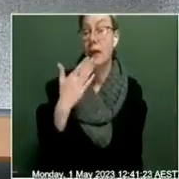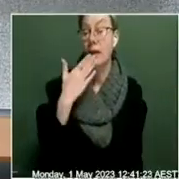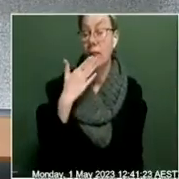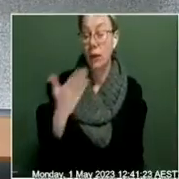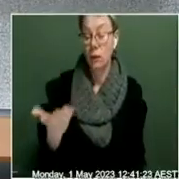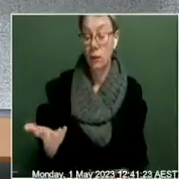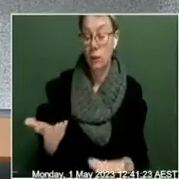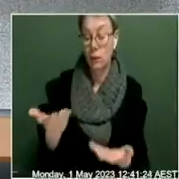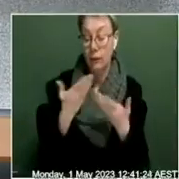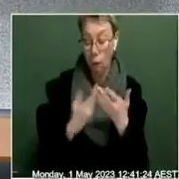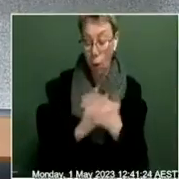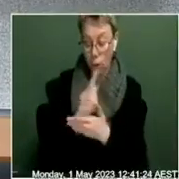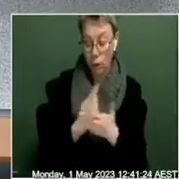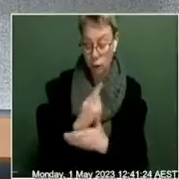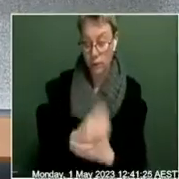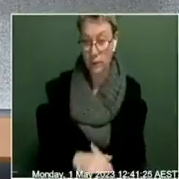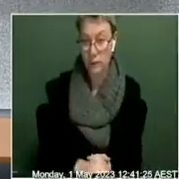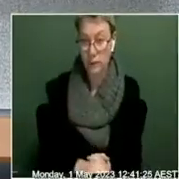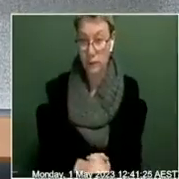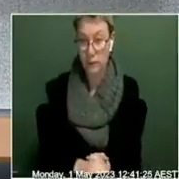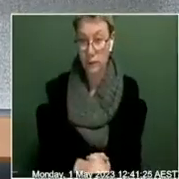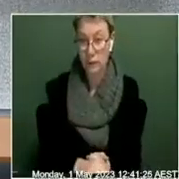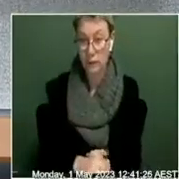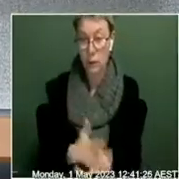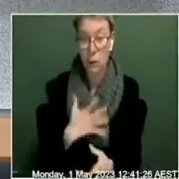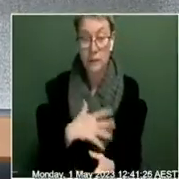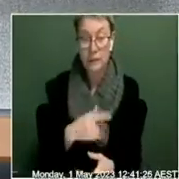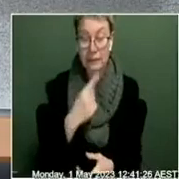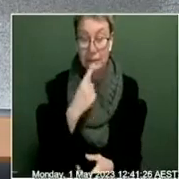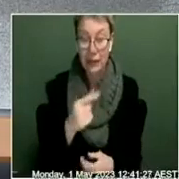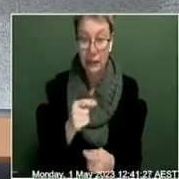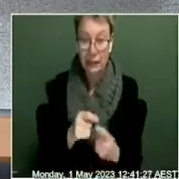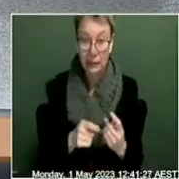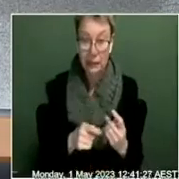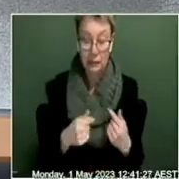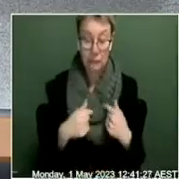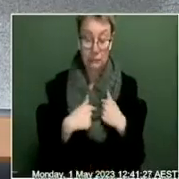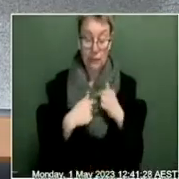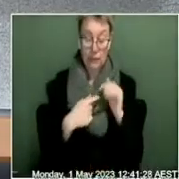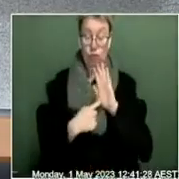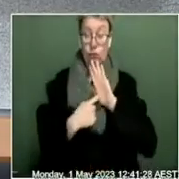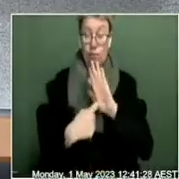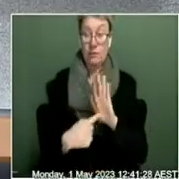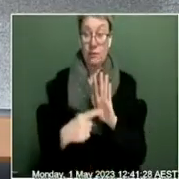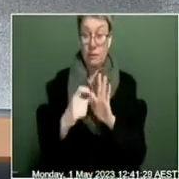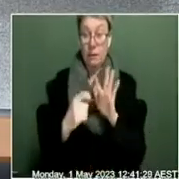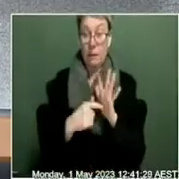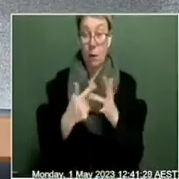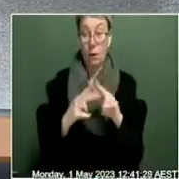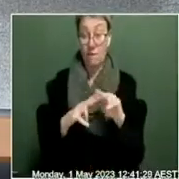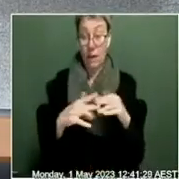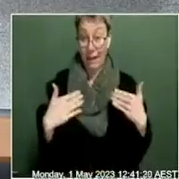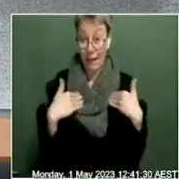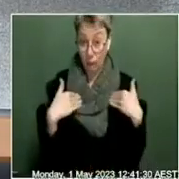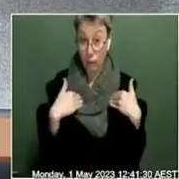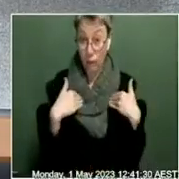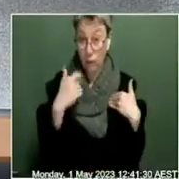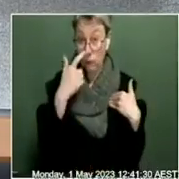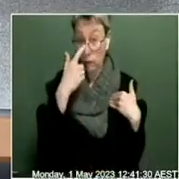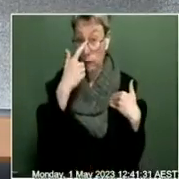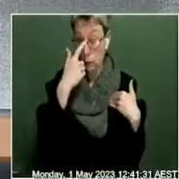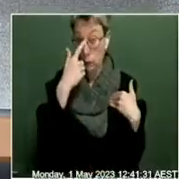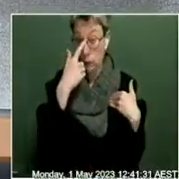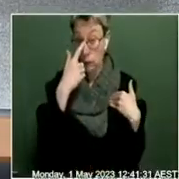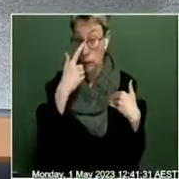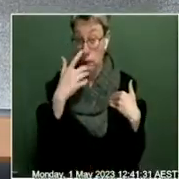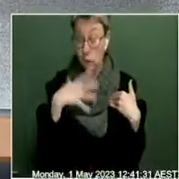want to acknowledge the past harms that have been experienced by First Peoples, but also there are current